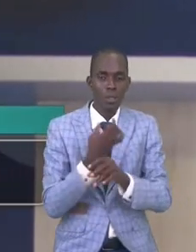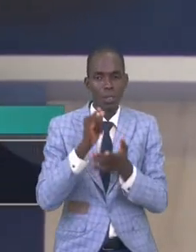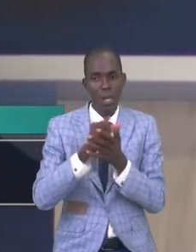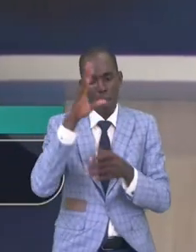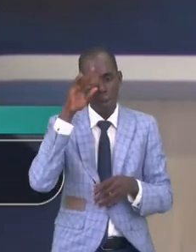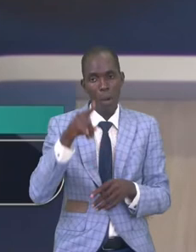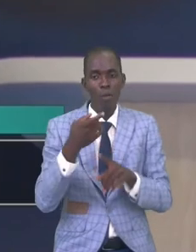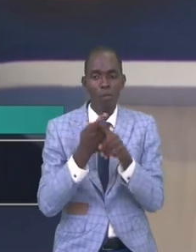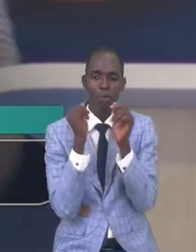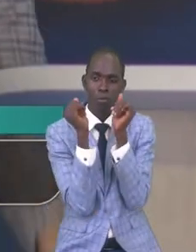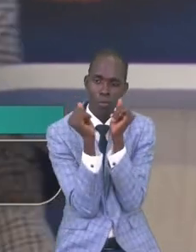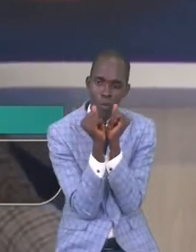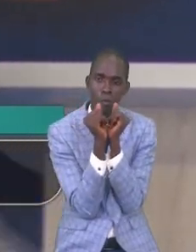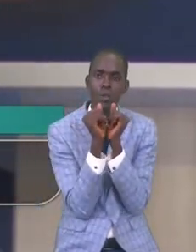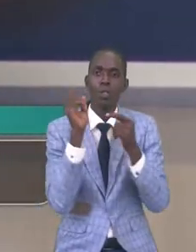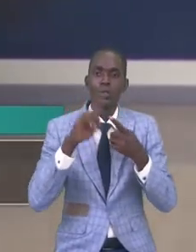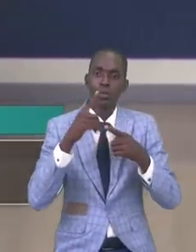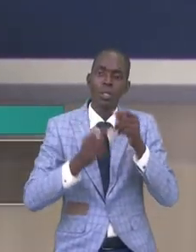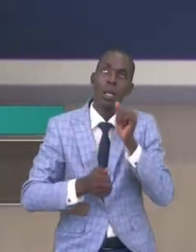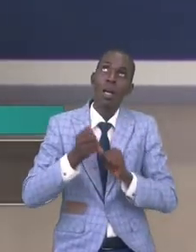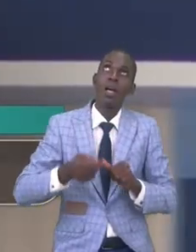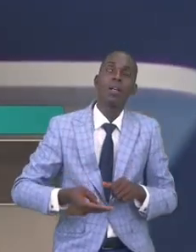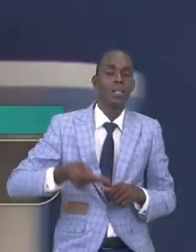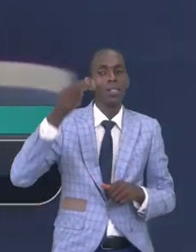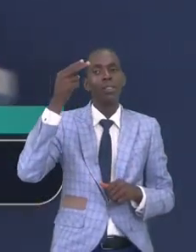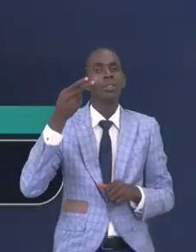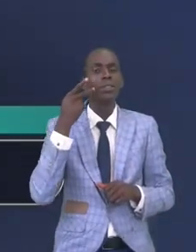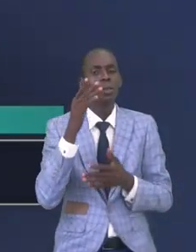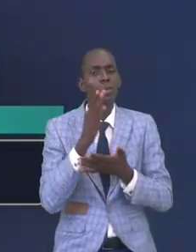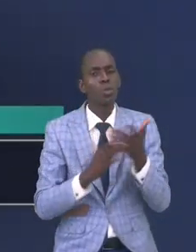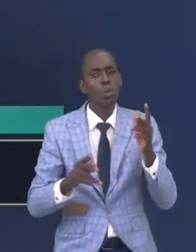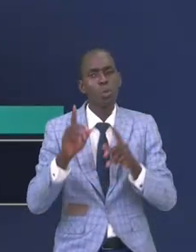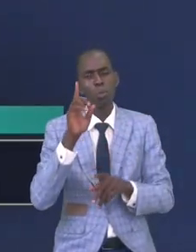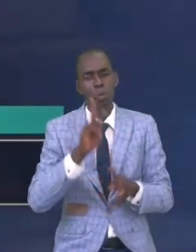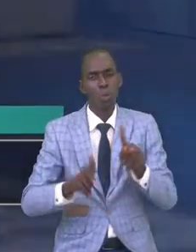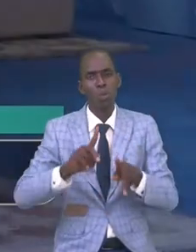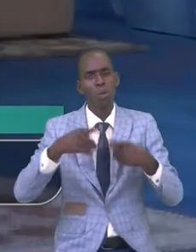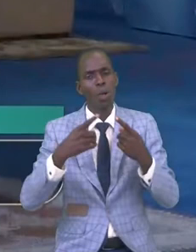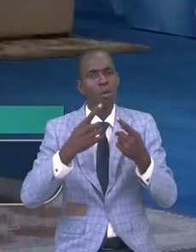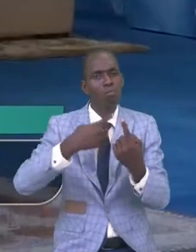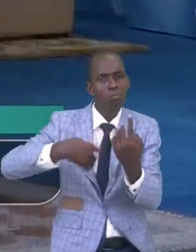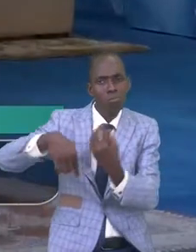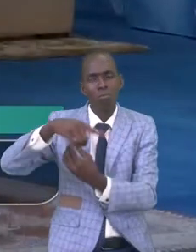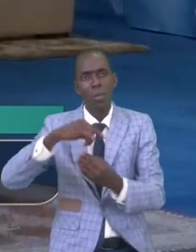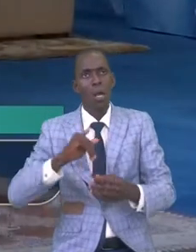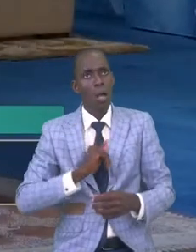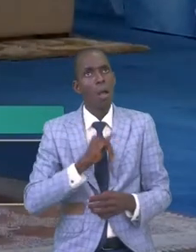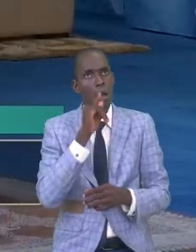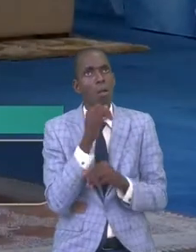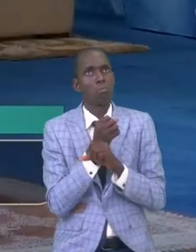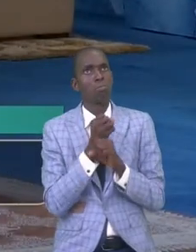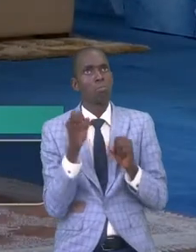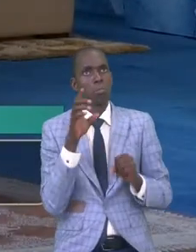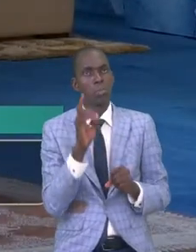human being. You know, there are people that go about, I'm saved, they're introverts. I